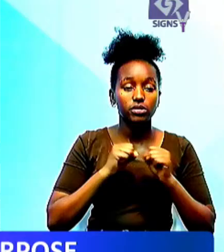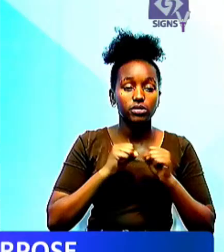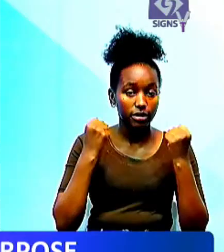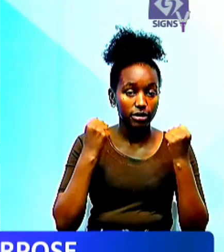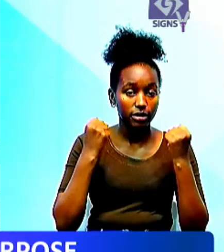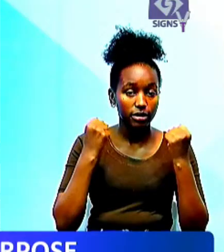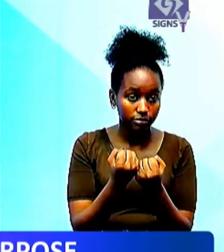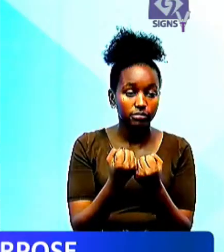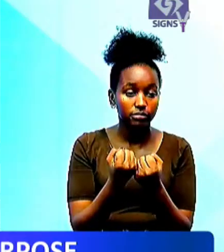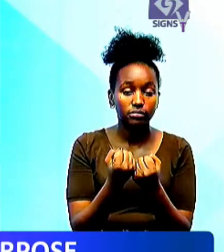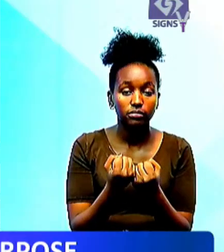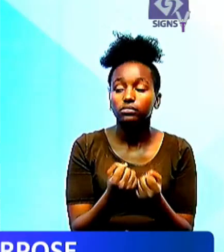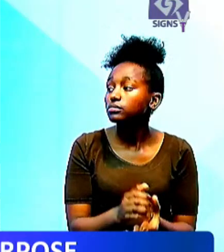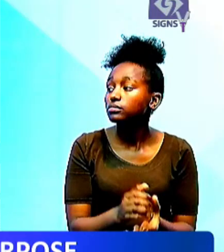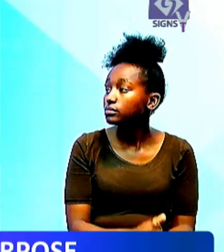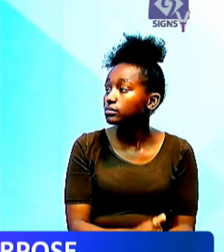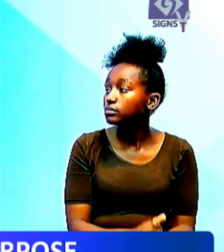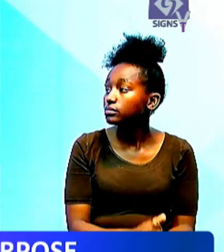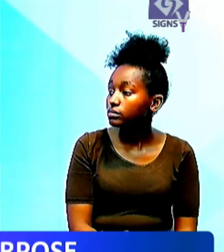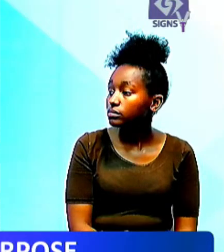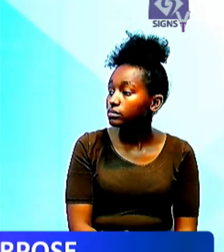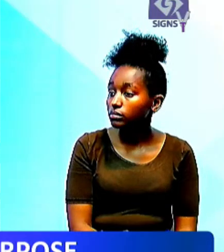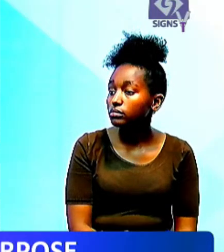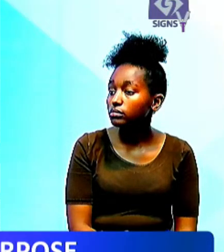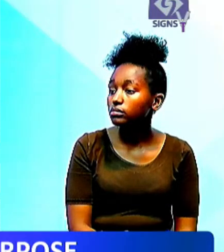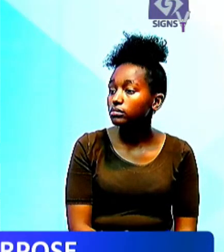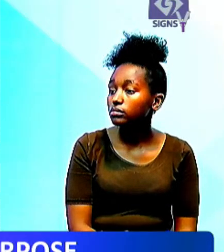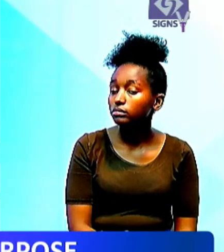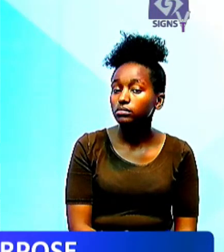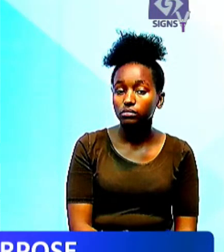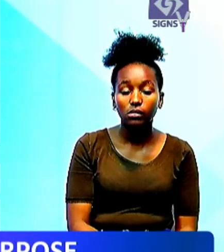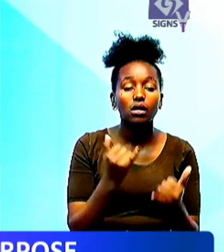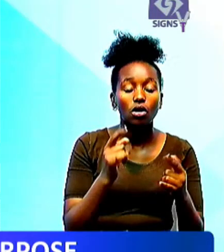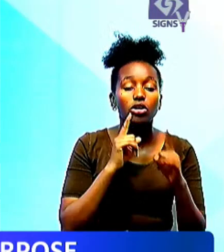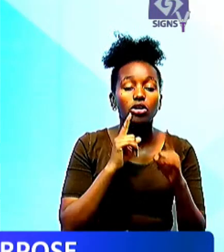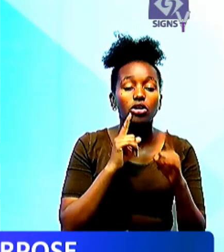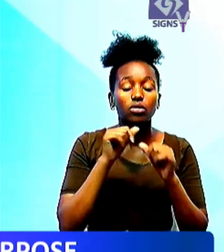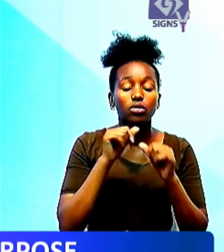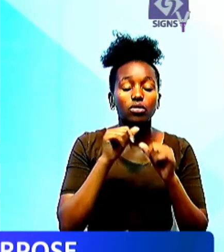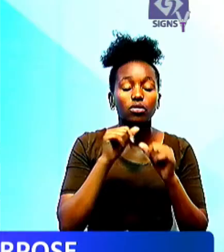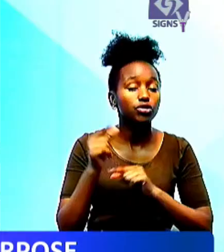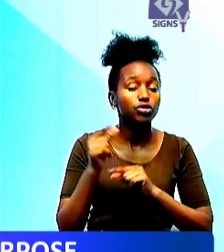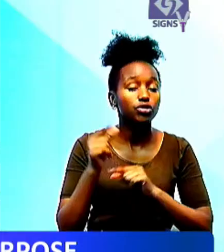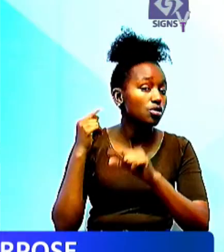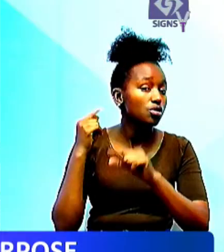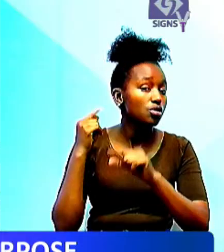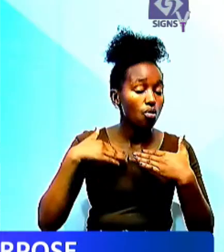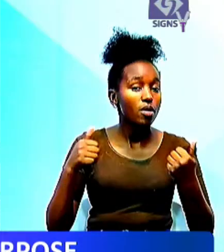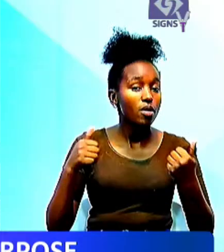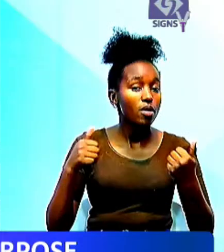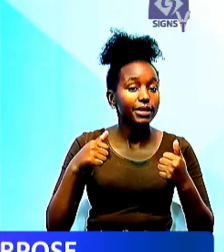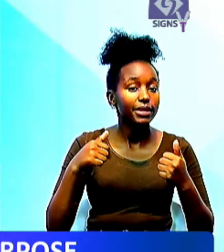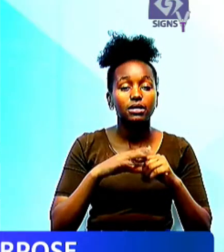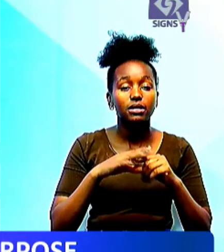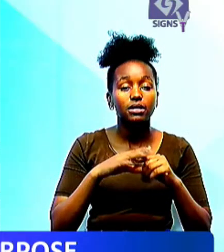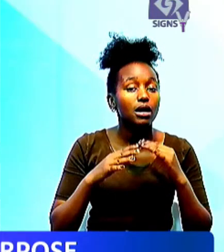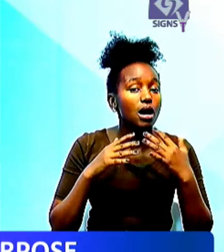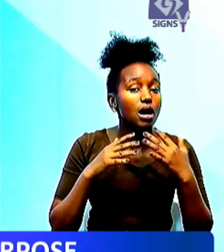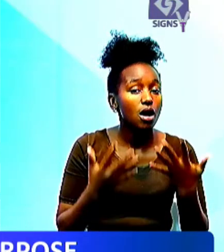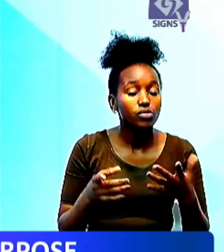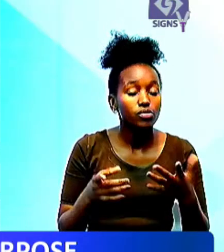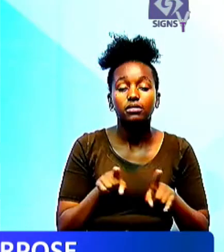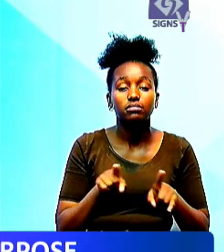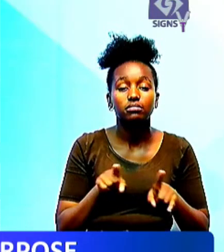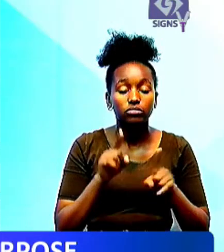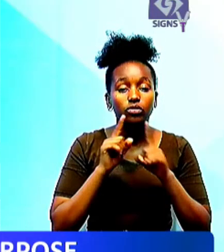self-actualization. Now that is the generational wealth. Generational wealth. How do I tackle How do I address this